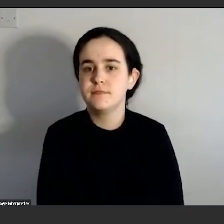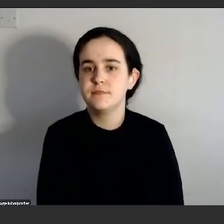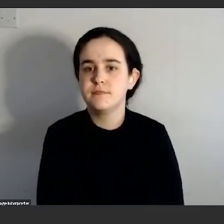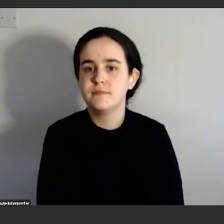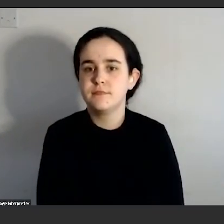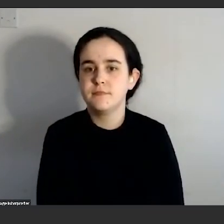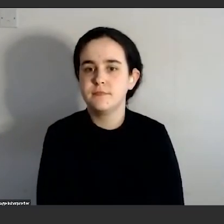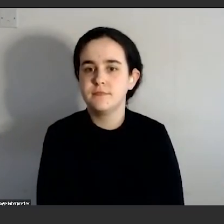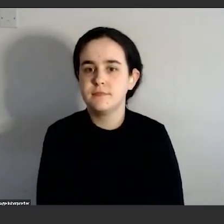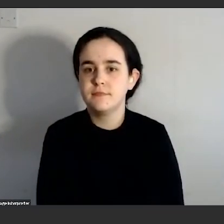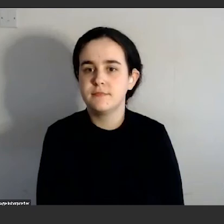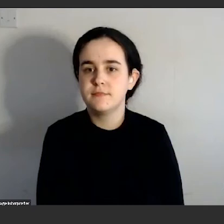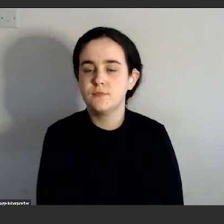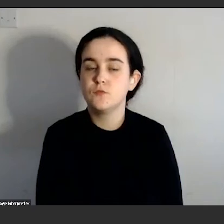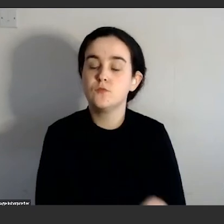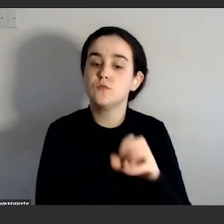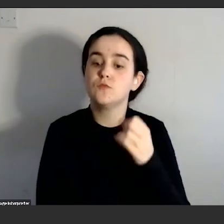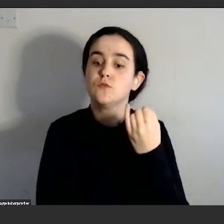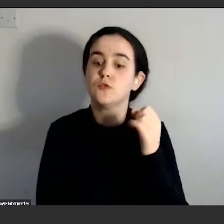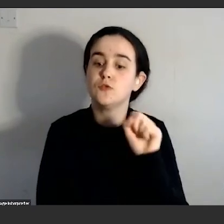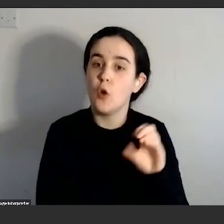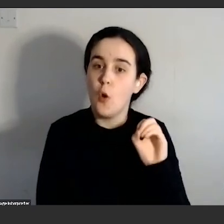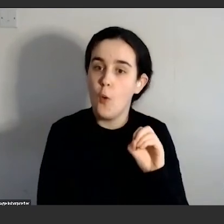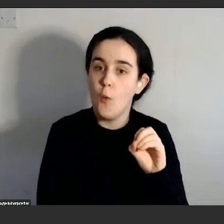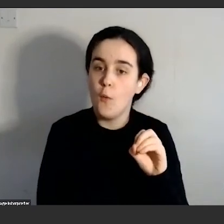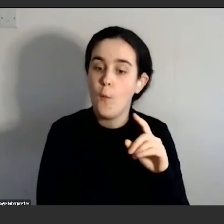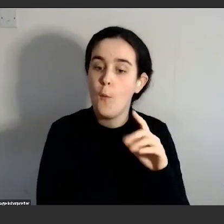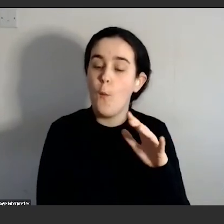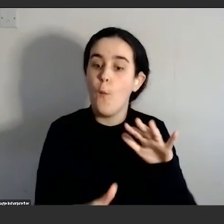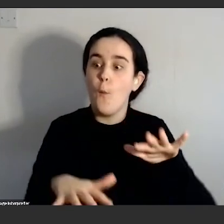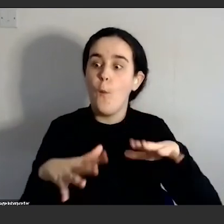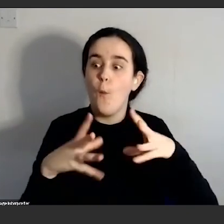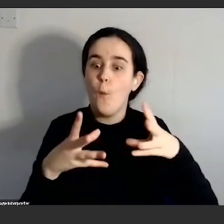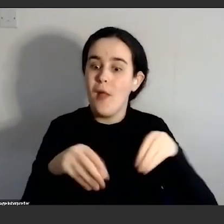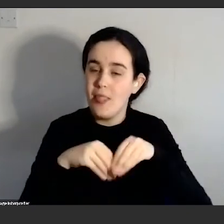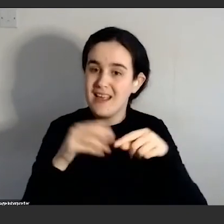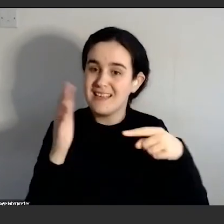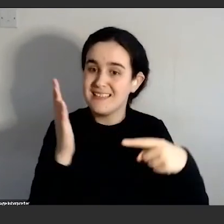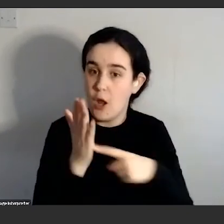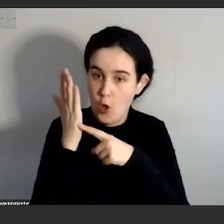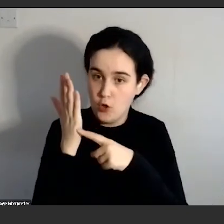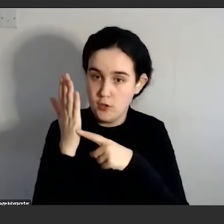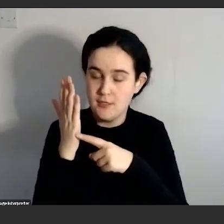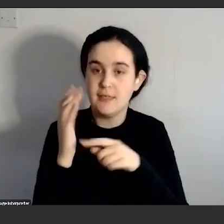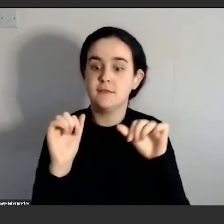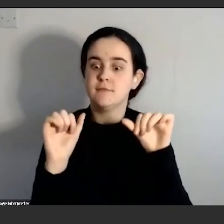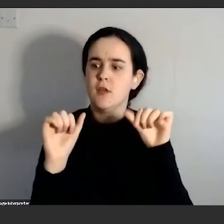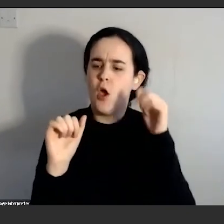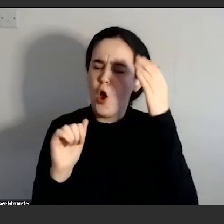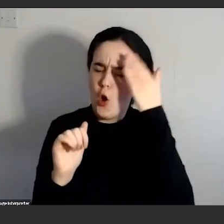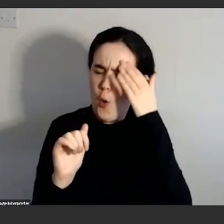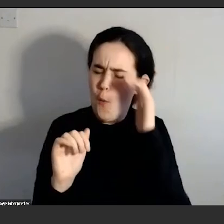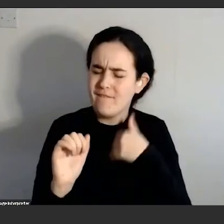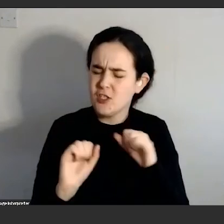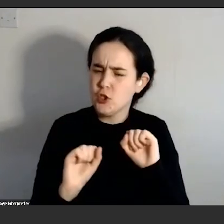our conversation. For me, it's a no-brainer. Technology, innovation, people with disabilities, of course it's going to be inclusive. You have to.